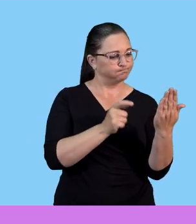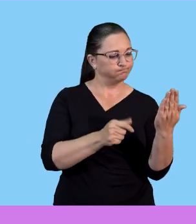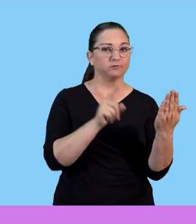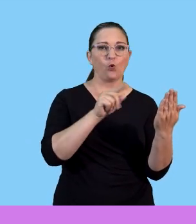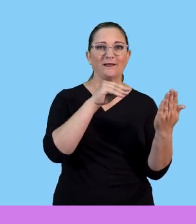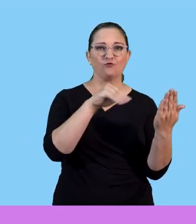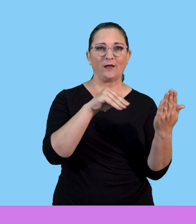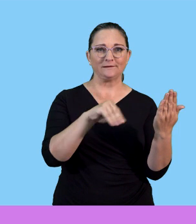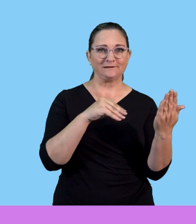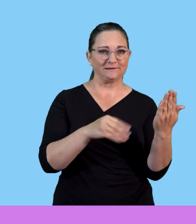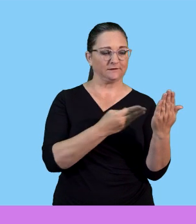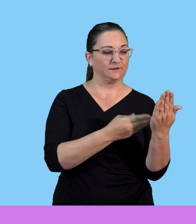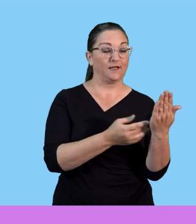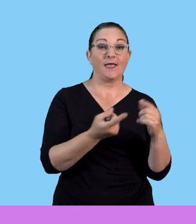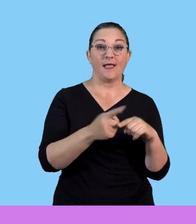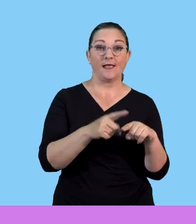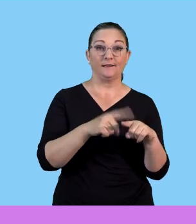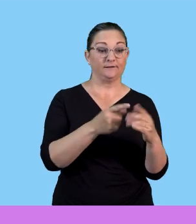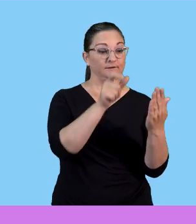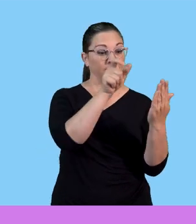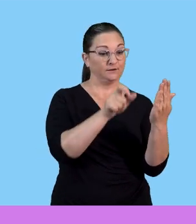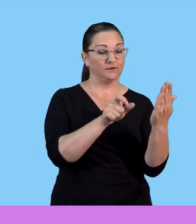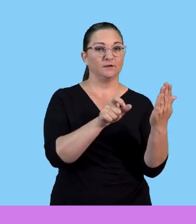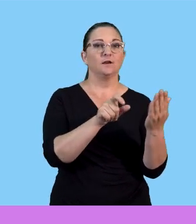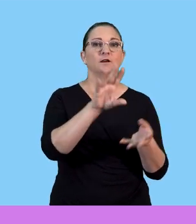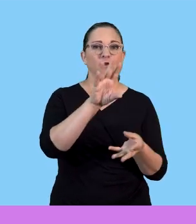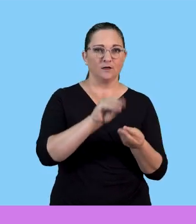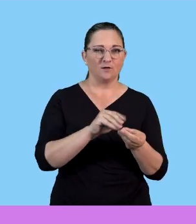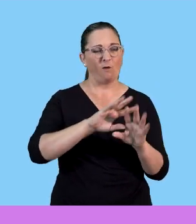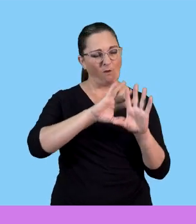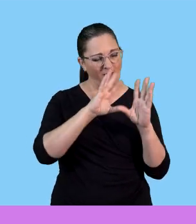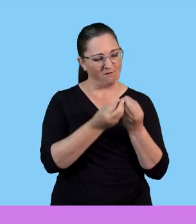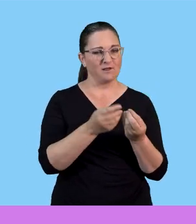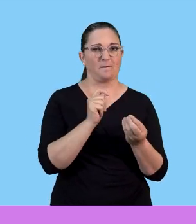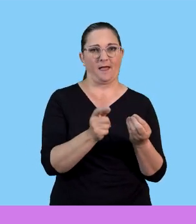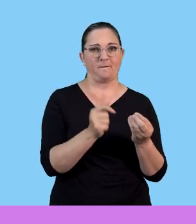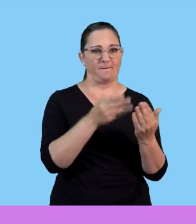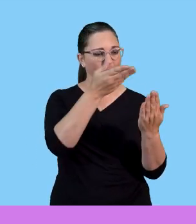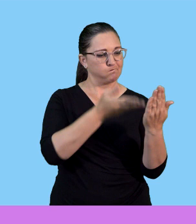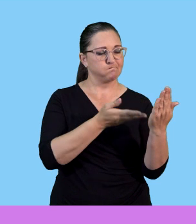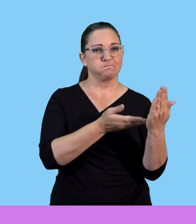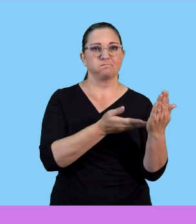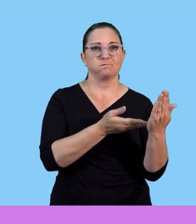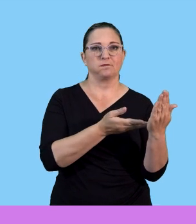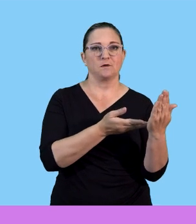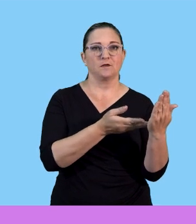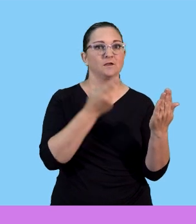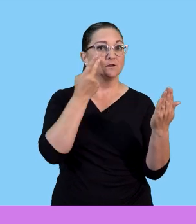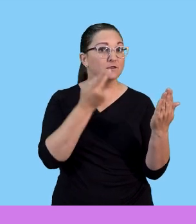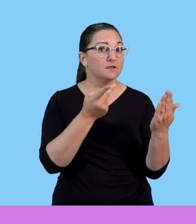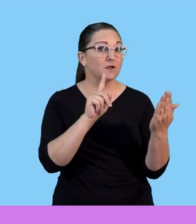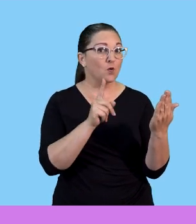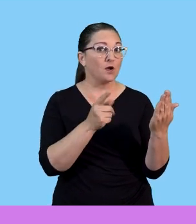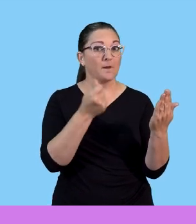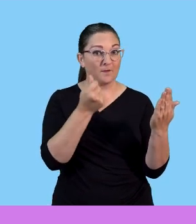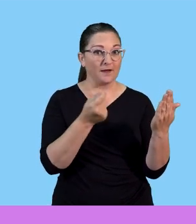showing purchases bought on credit, interest charged, amount due, and all payments that have been made, and a